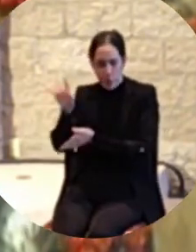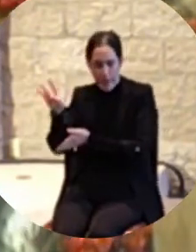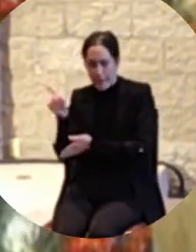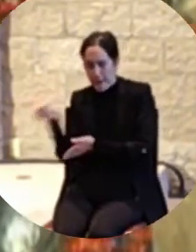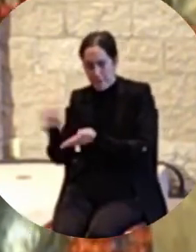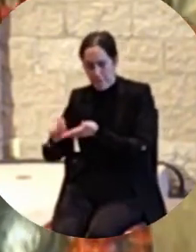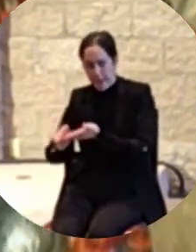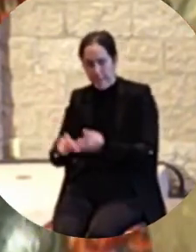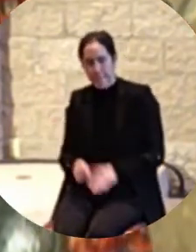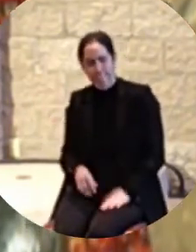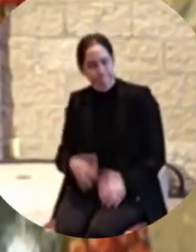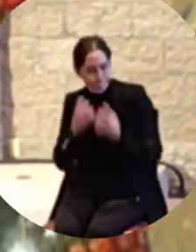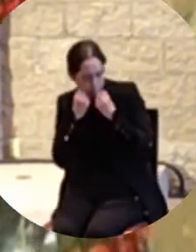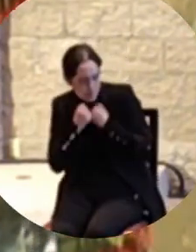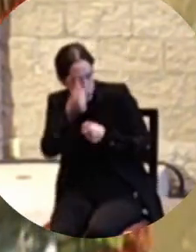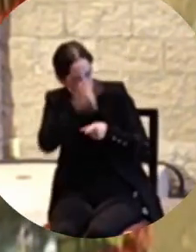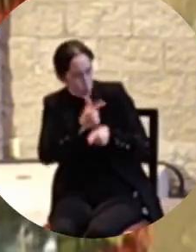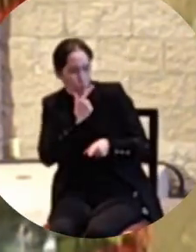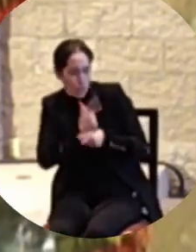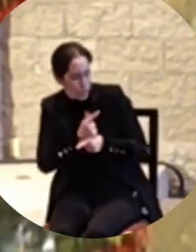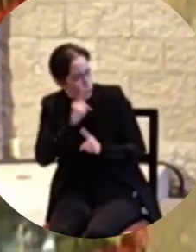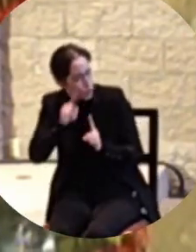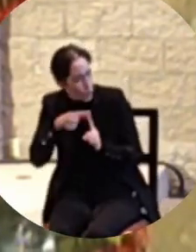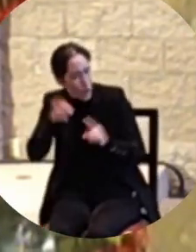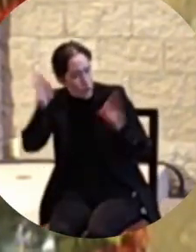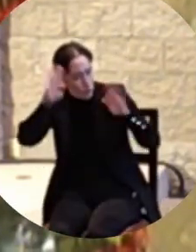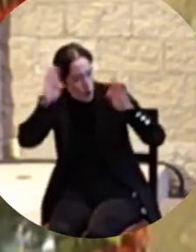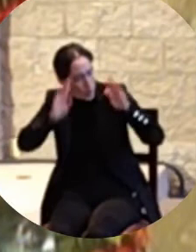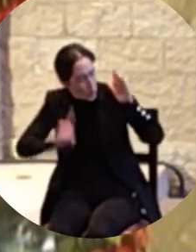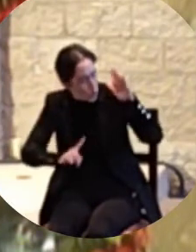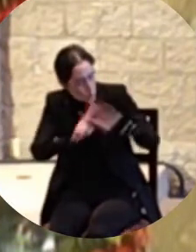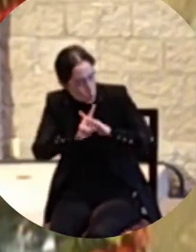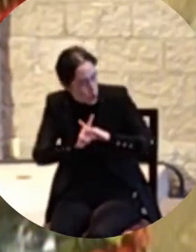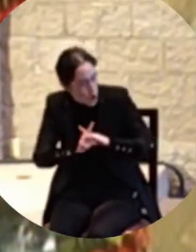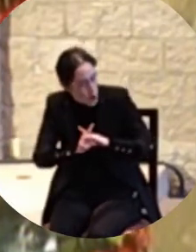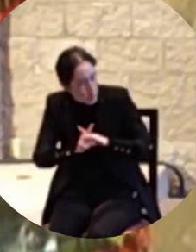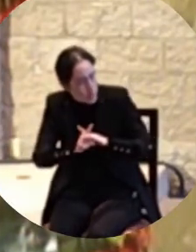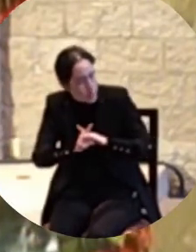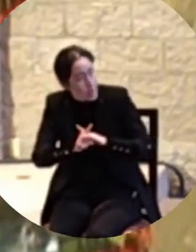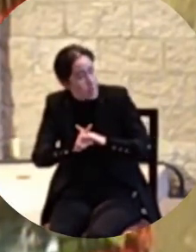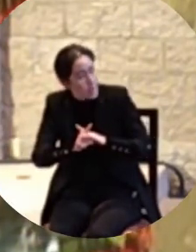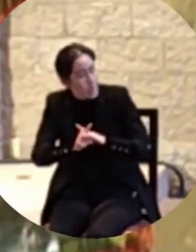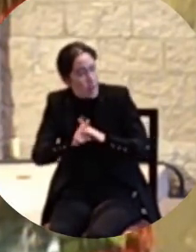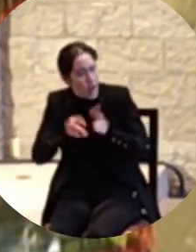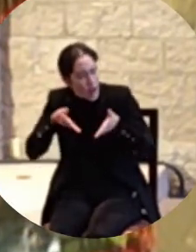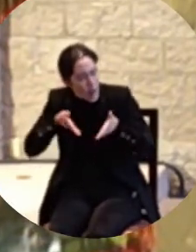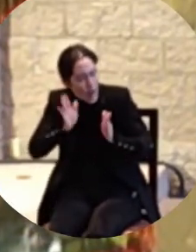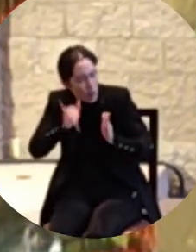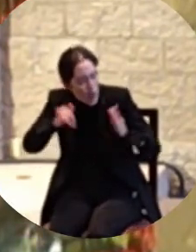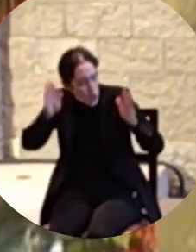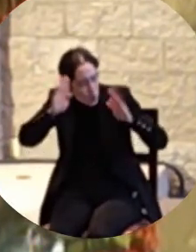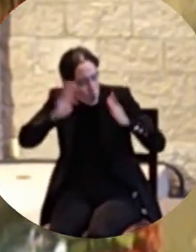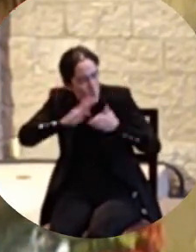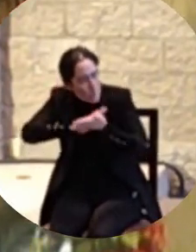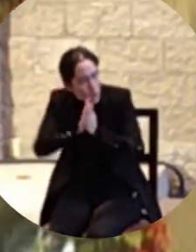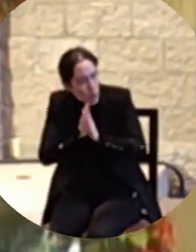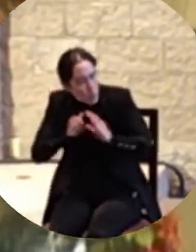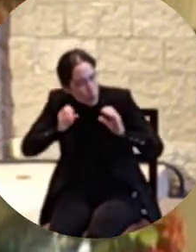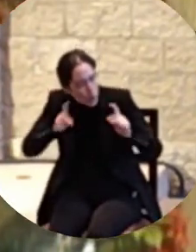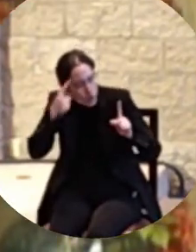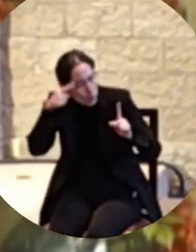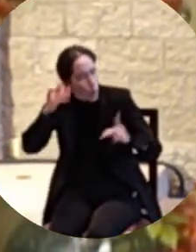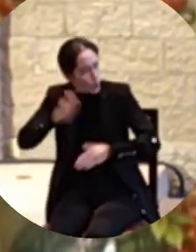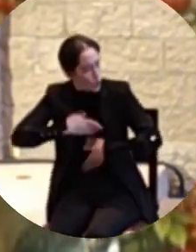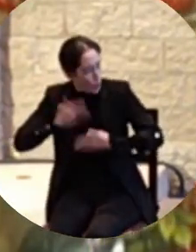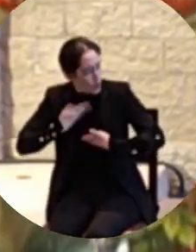sisters, whenever trouble comes your way, let it be an opportunity for joy." Let's